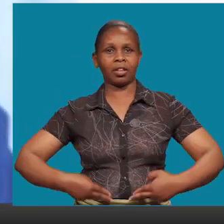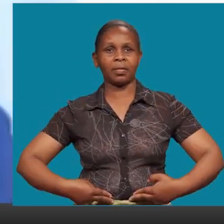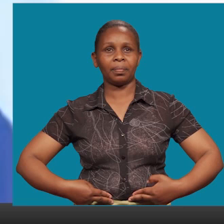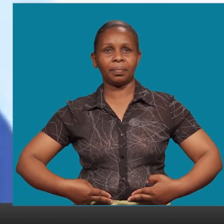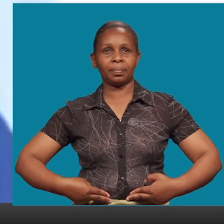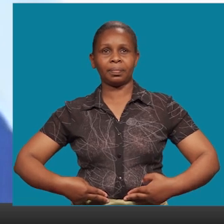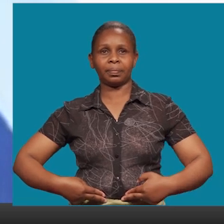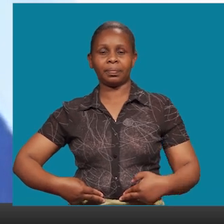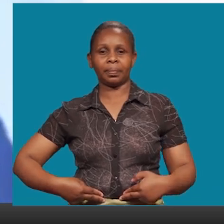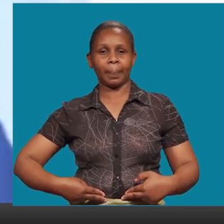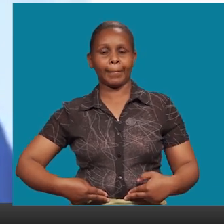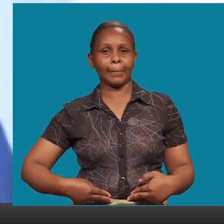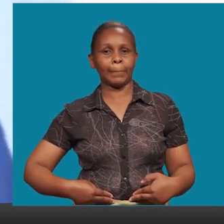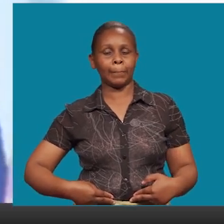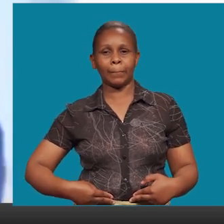Minister